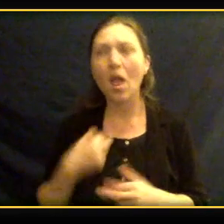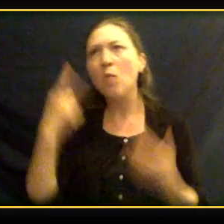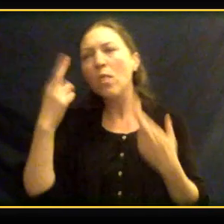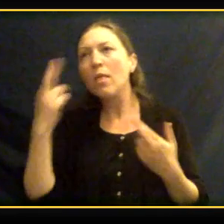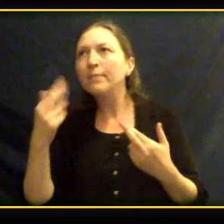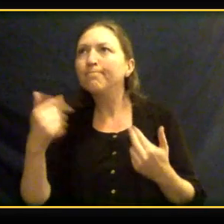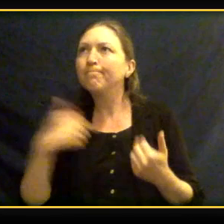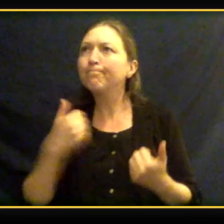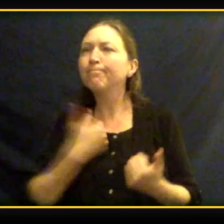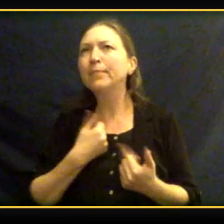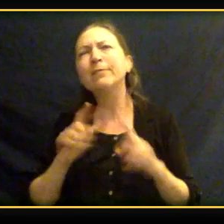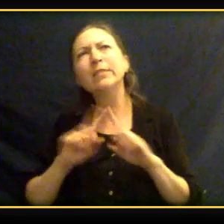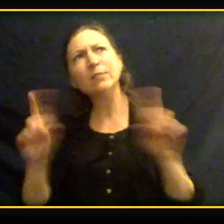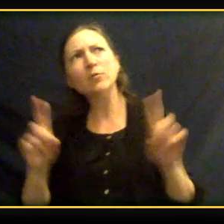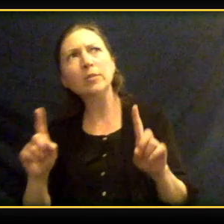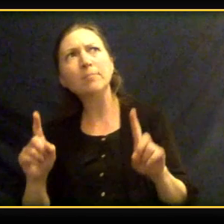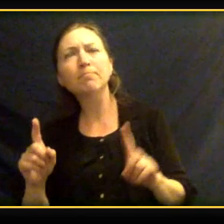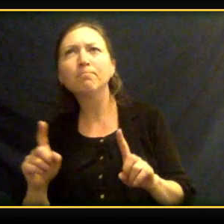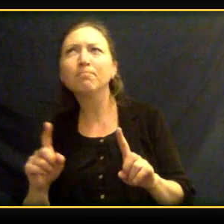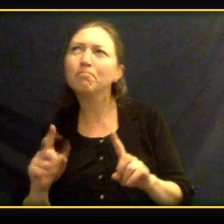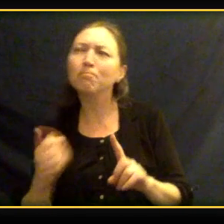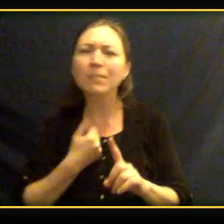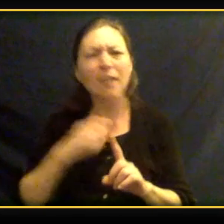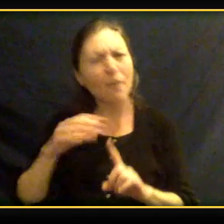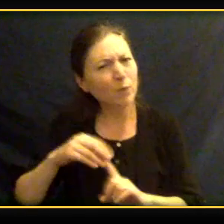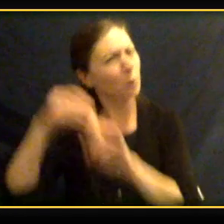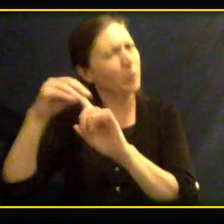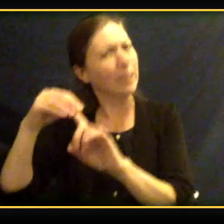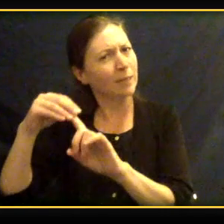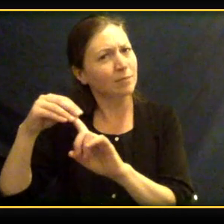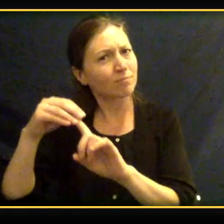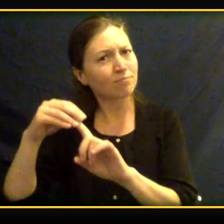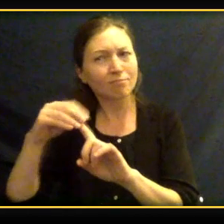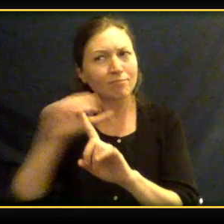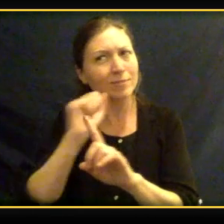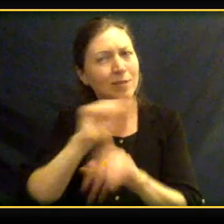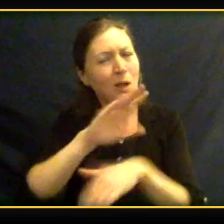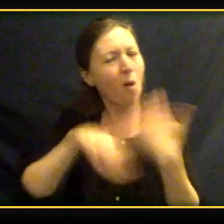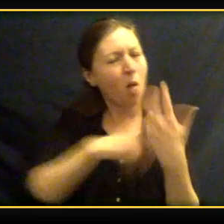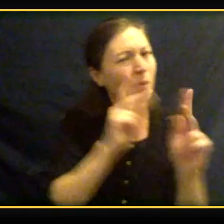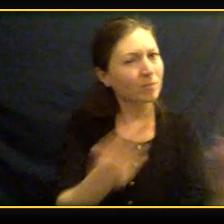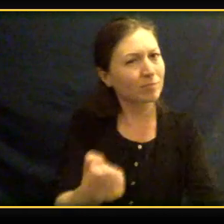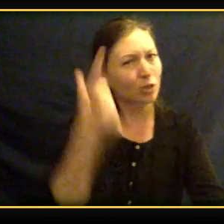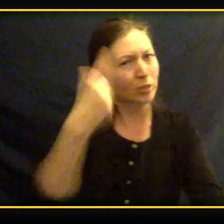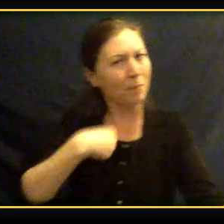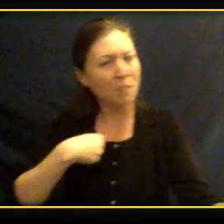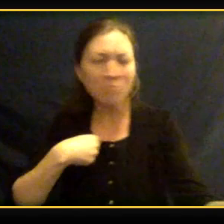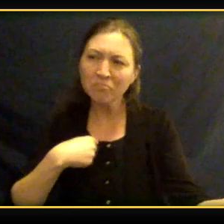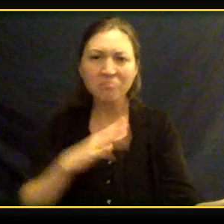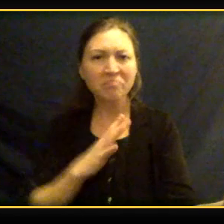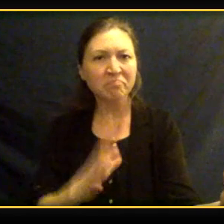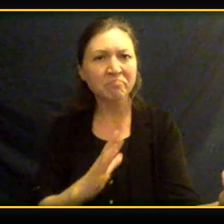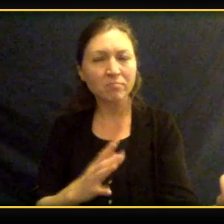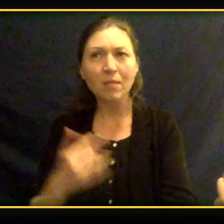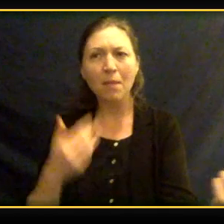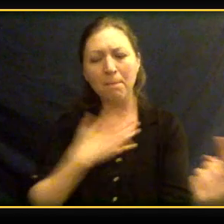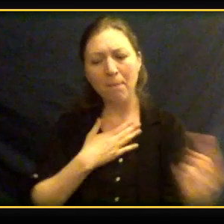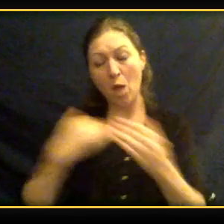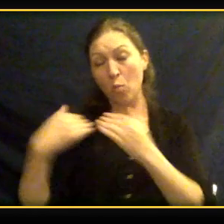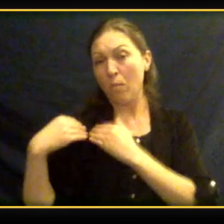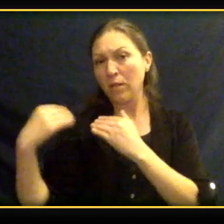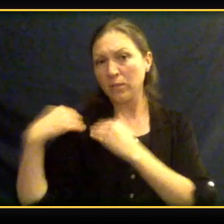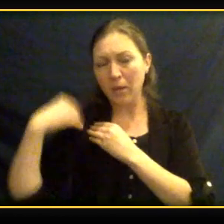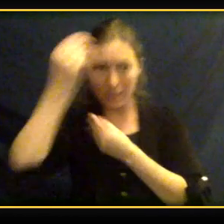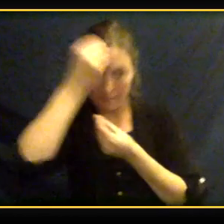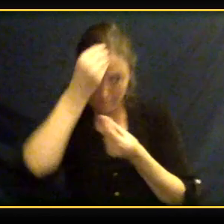that's unique about me and not everyone really understands. I take it as like a personal responsibility to inform people